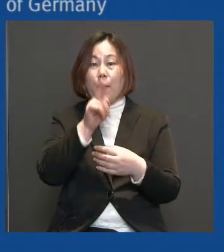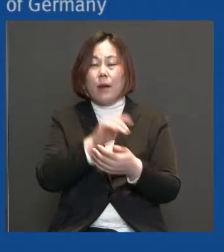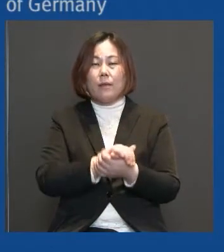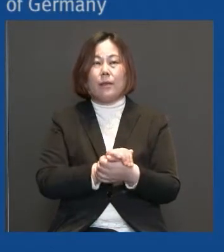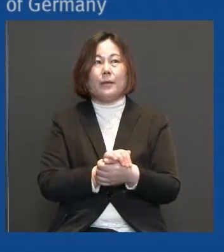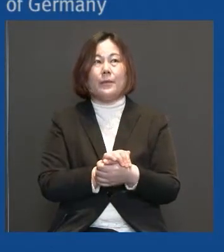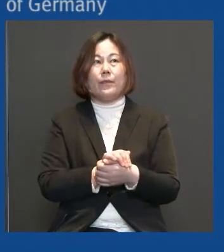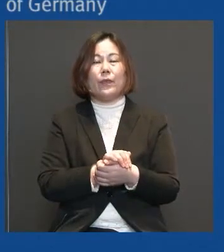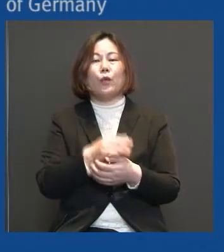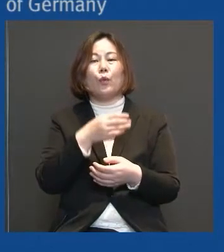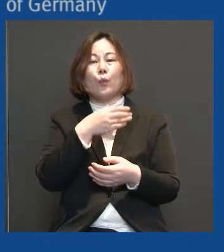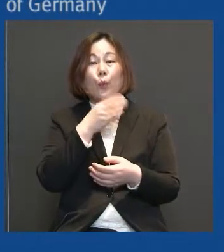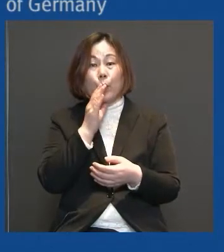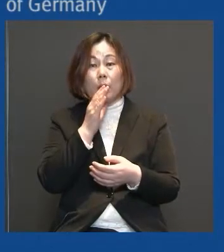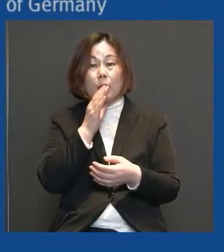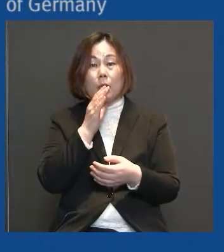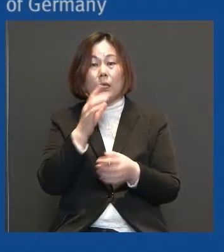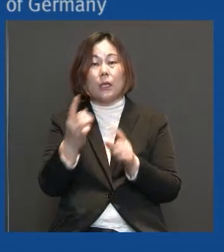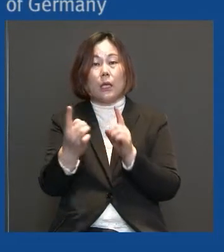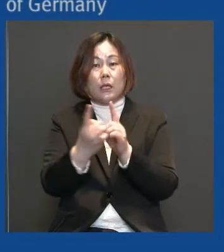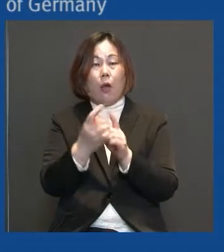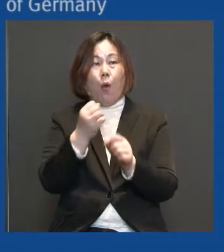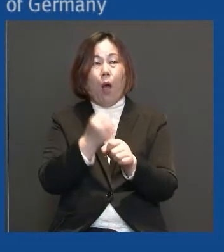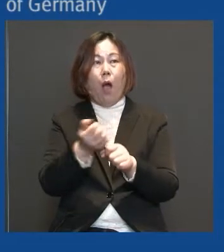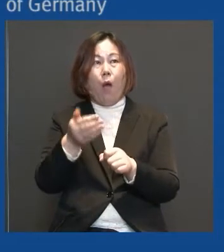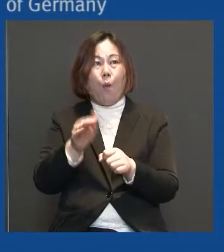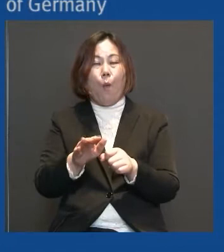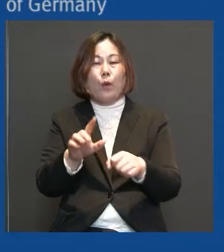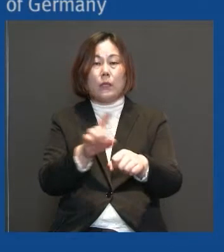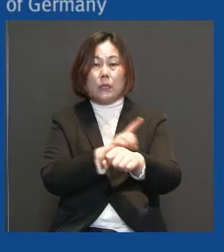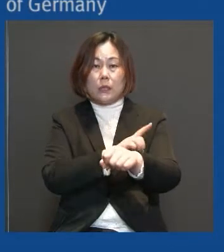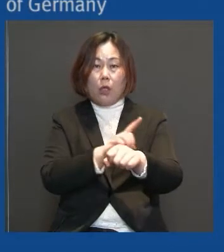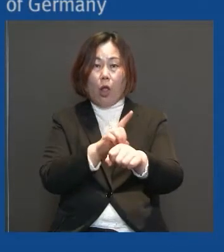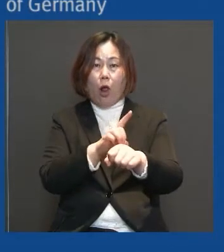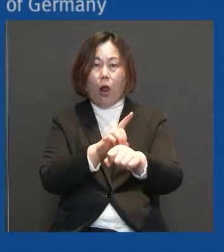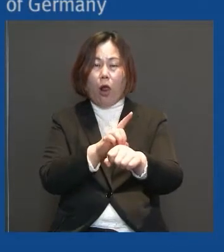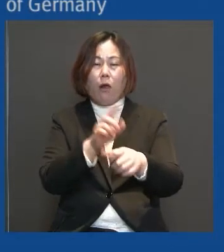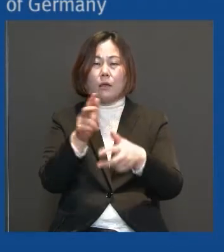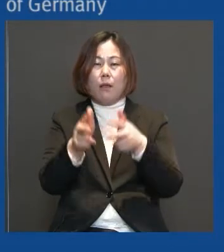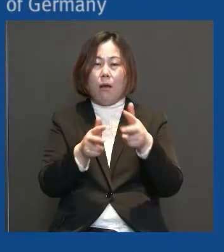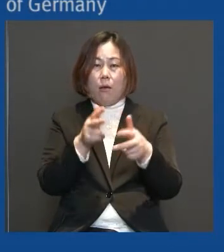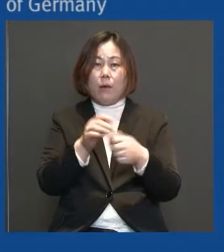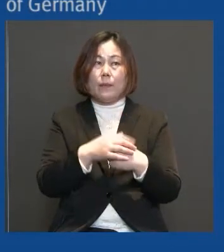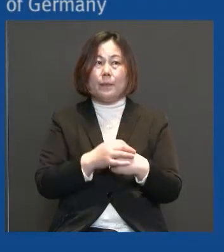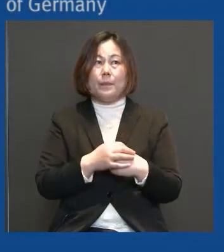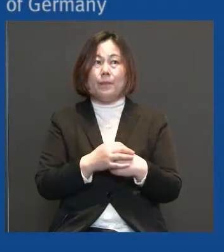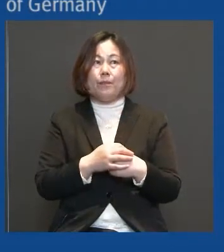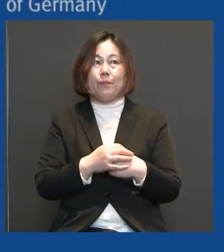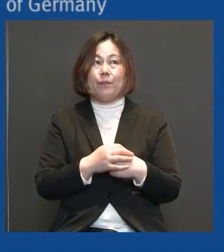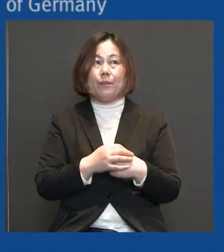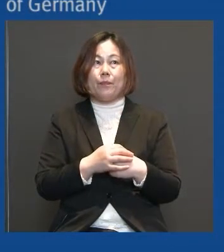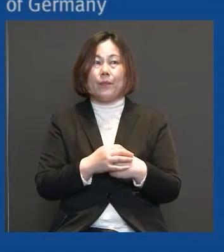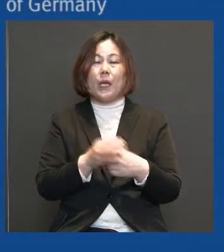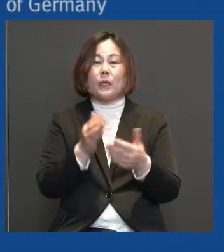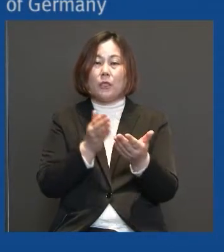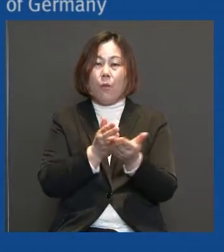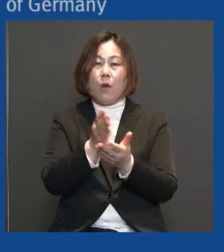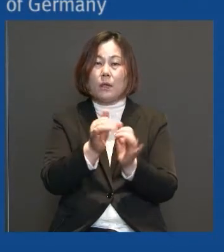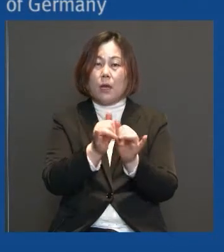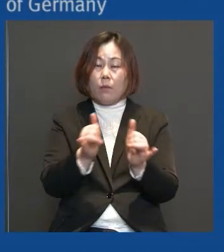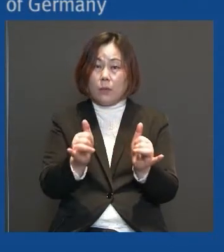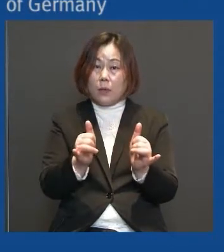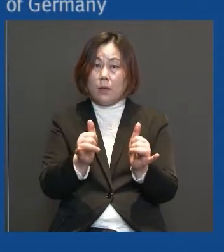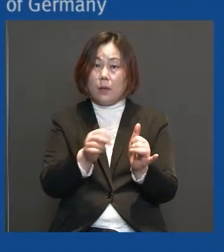Supporting Network. It is a mobile team of advisors that offer personal contact and digital support knowledge to